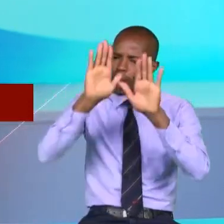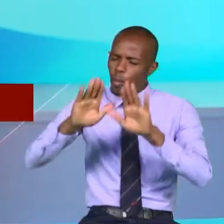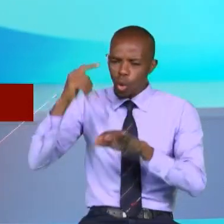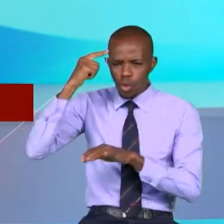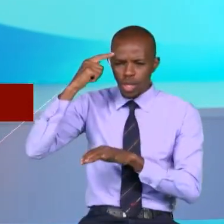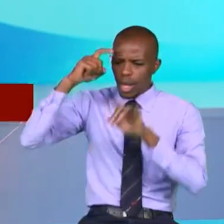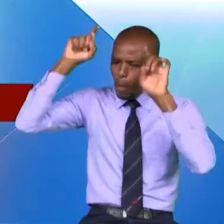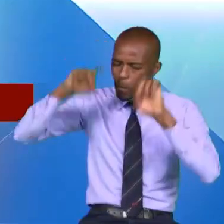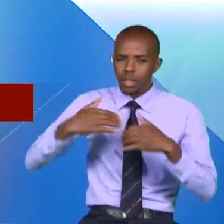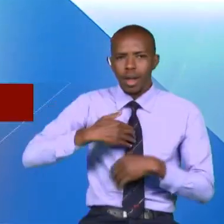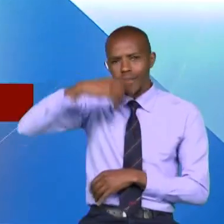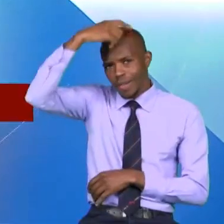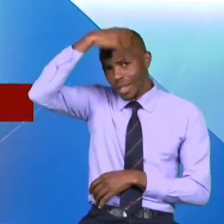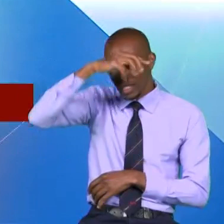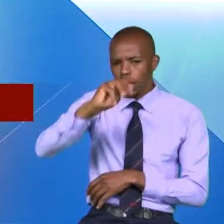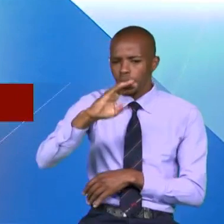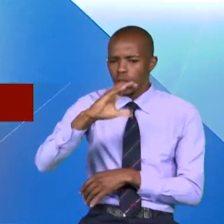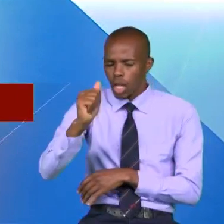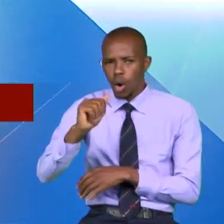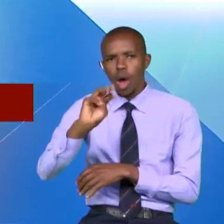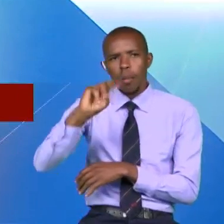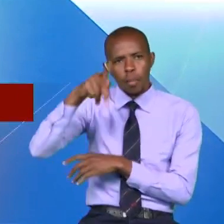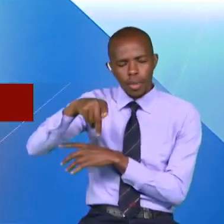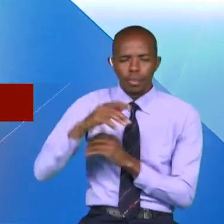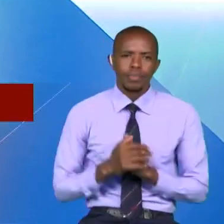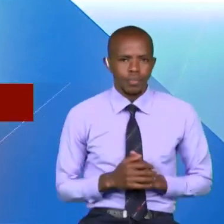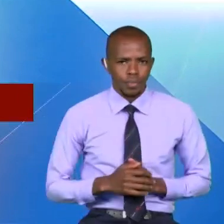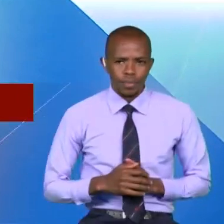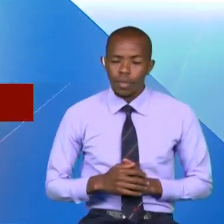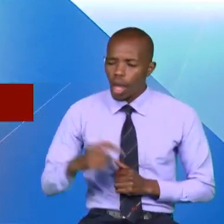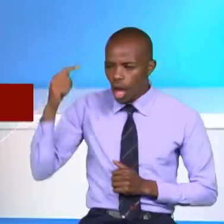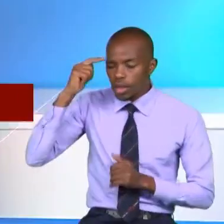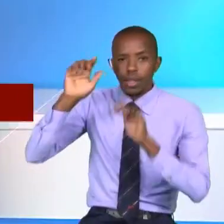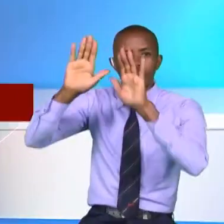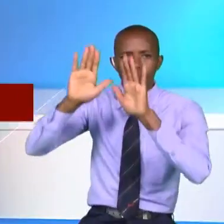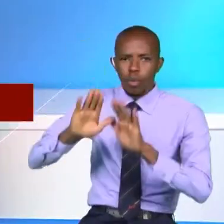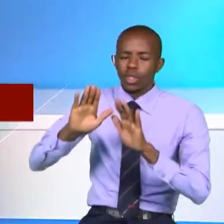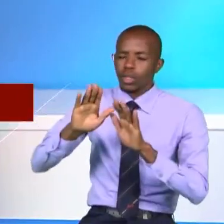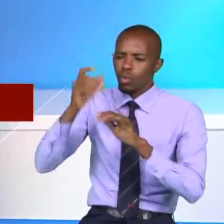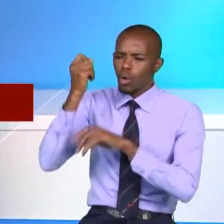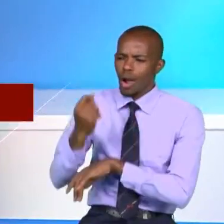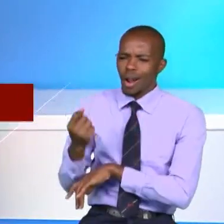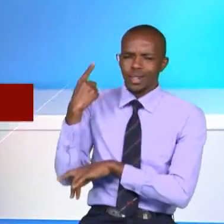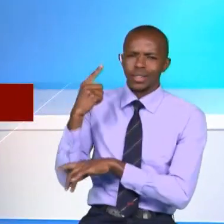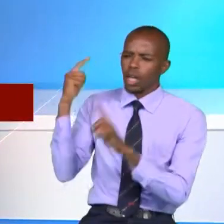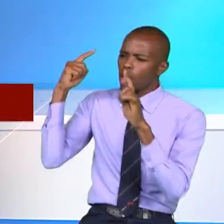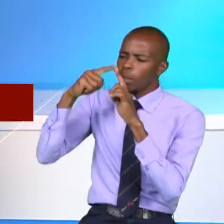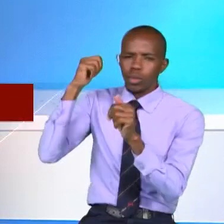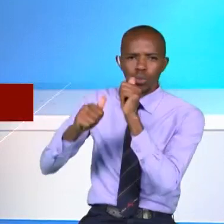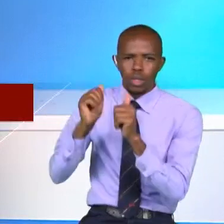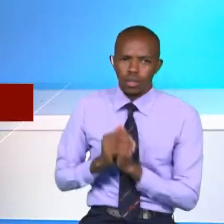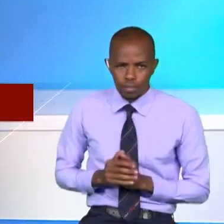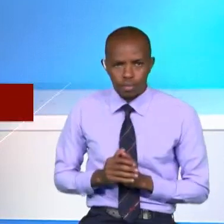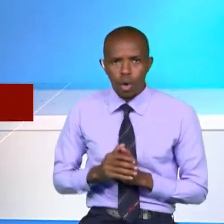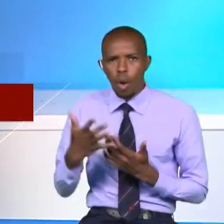we should have a degree for an MCA or an MP? I think it's important to also underscore what is the purpose of a degree